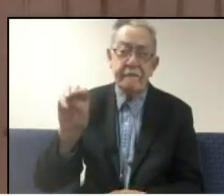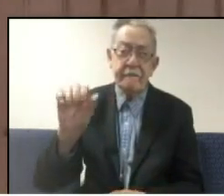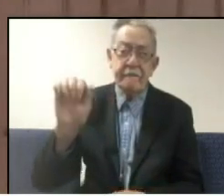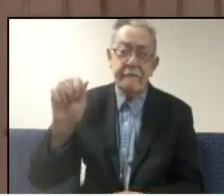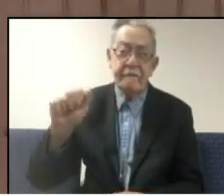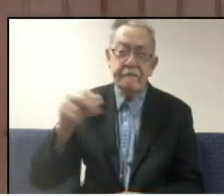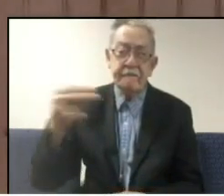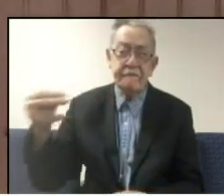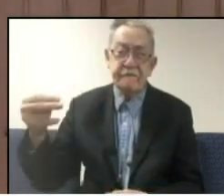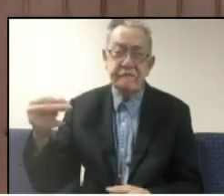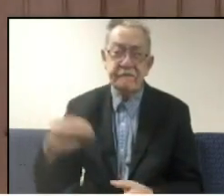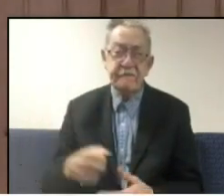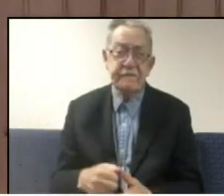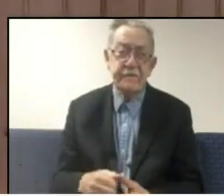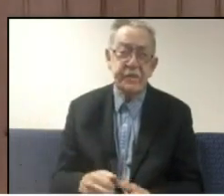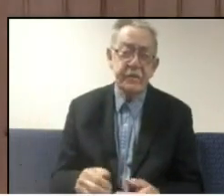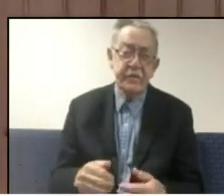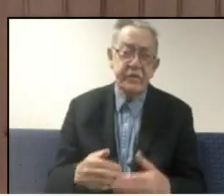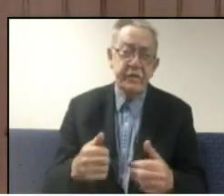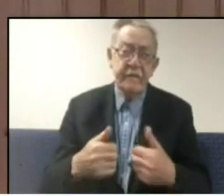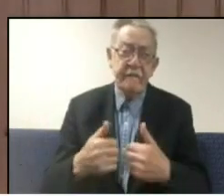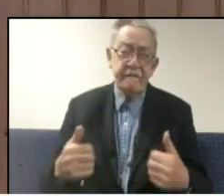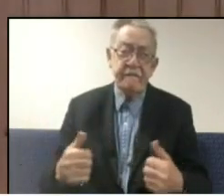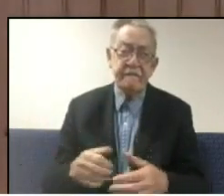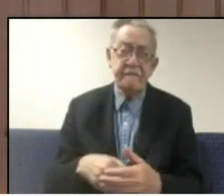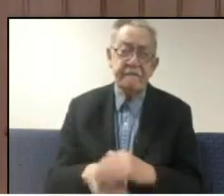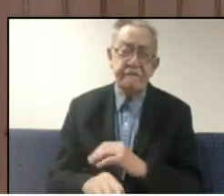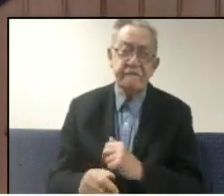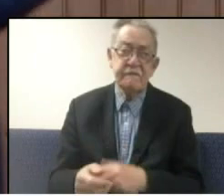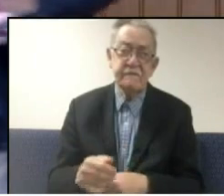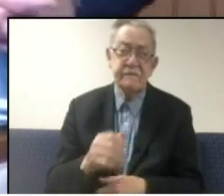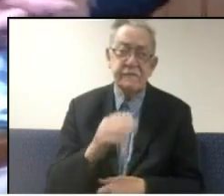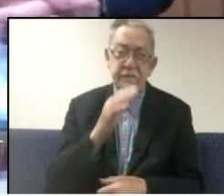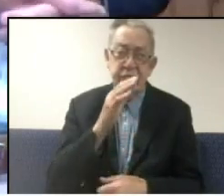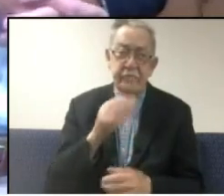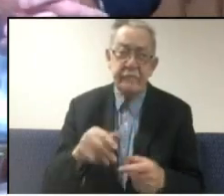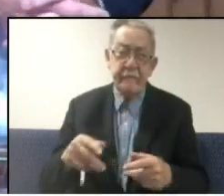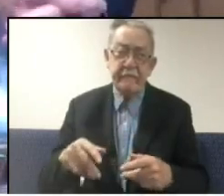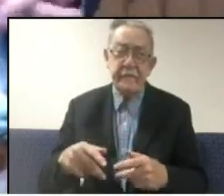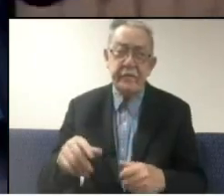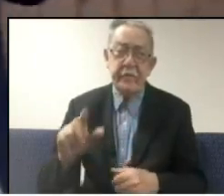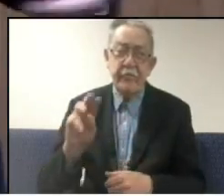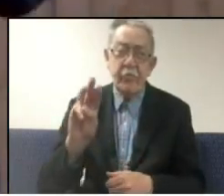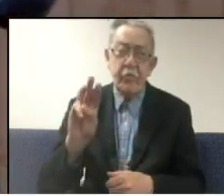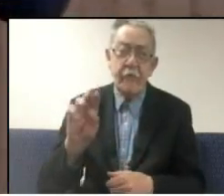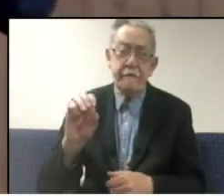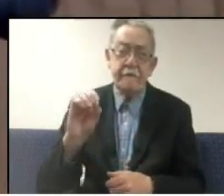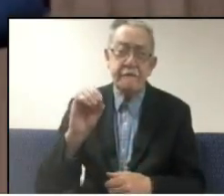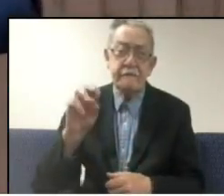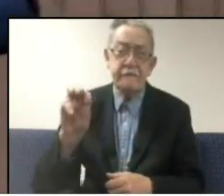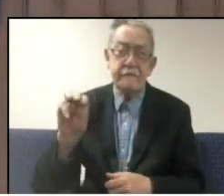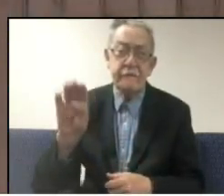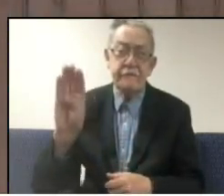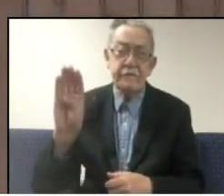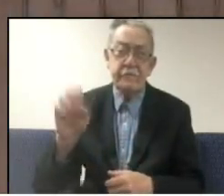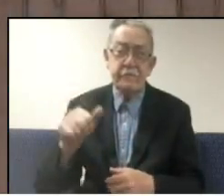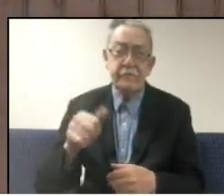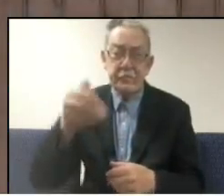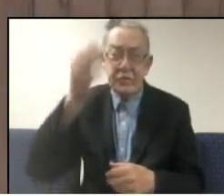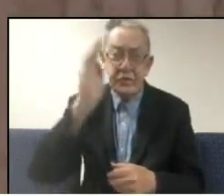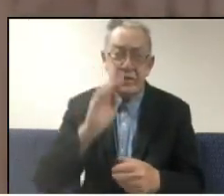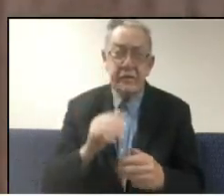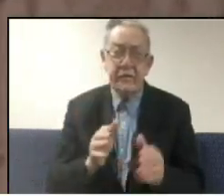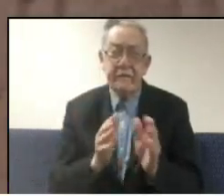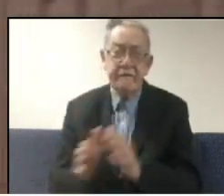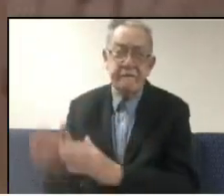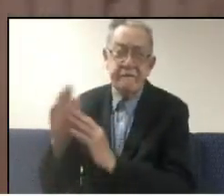And the apostle makes that comparison. He realizes that God has a plan for him, and